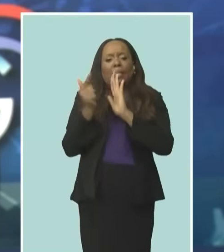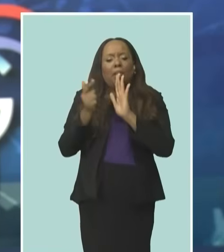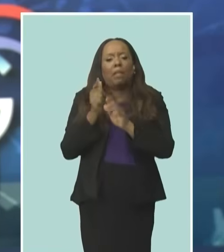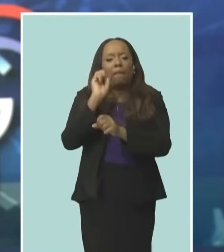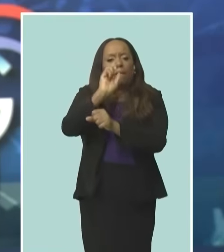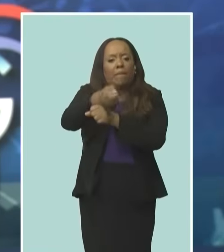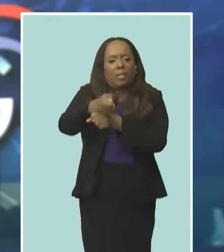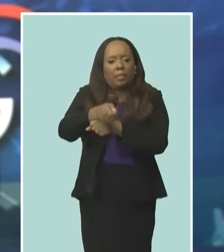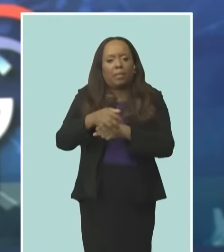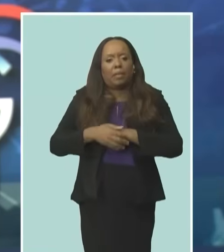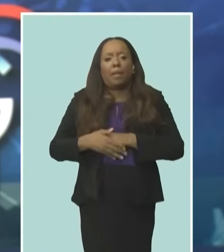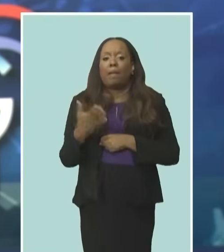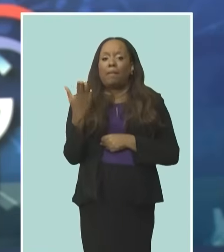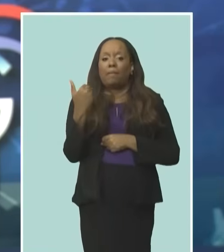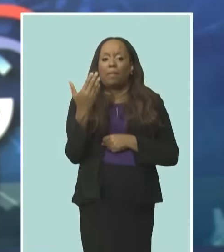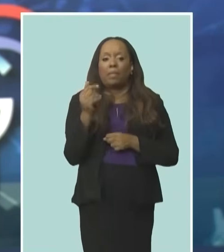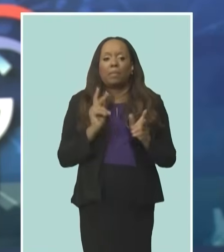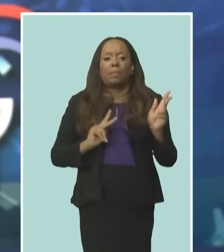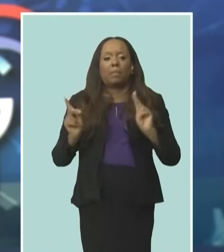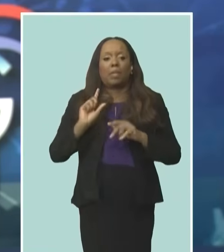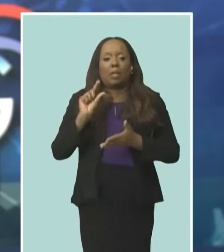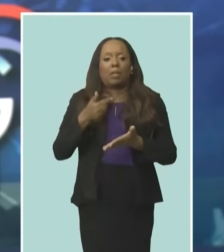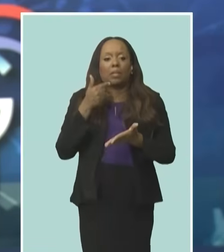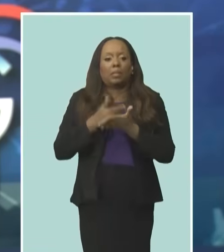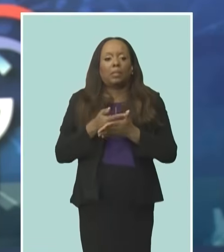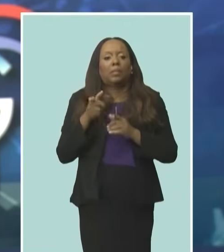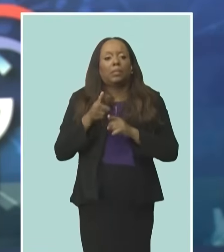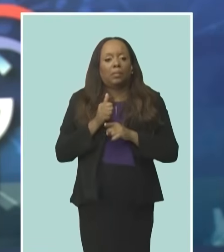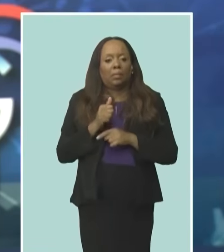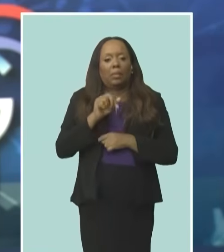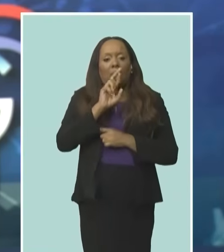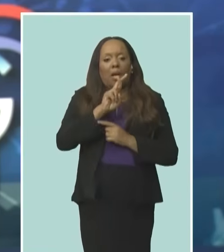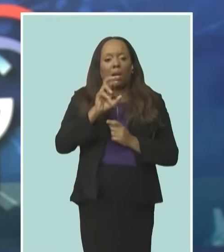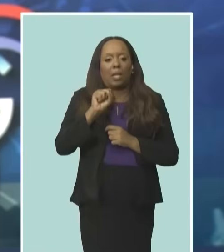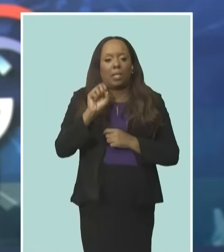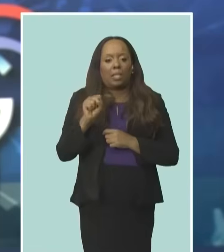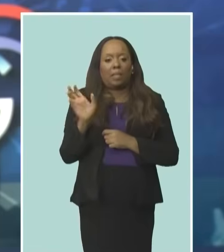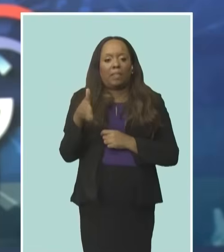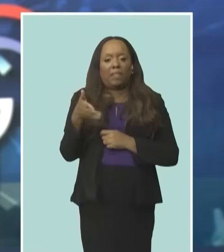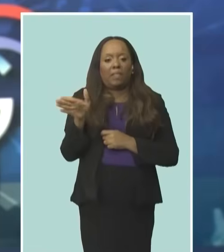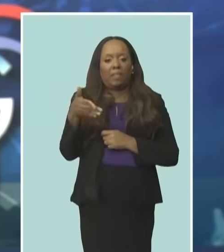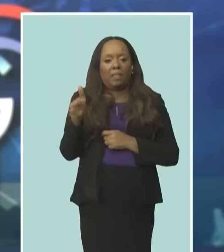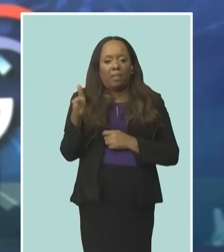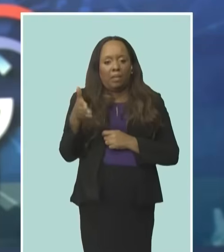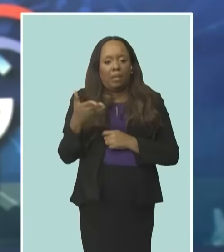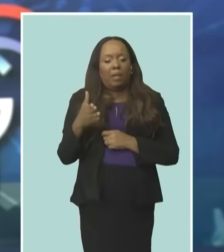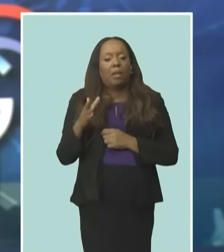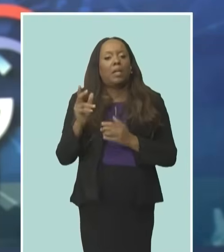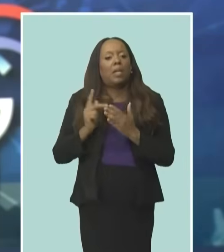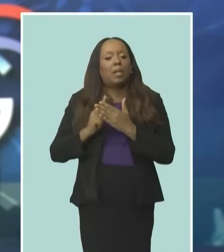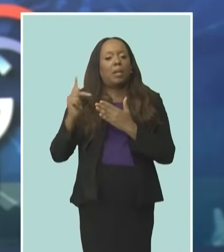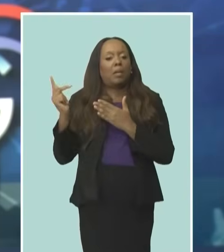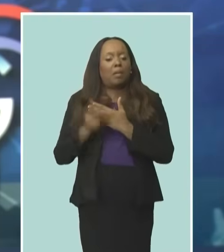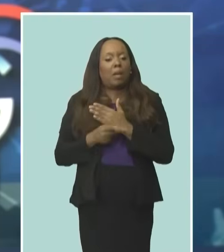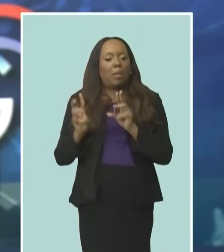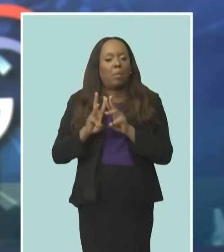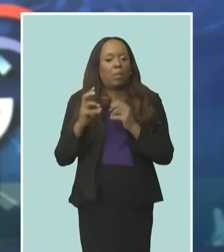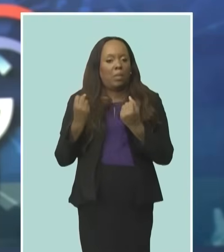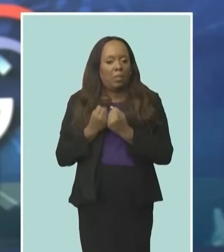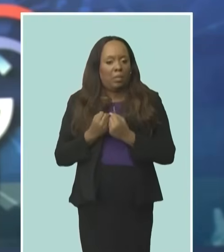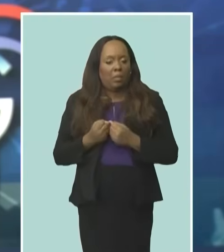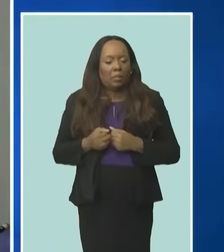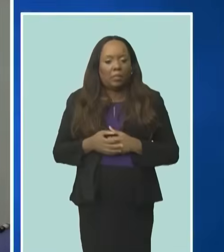Caribbean graduated from the RSS's Fisheries Prosecution and Interdiction course here in Barbados. Deanza Roberts has